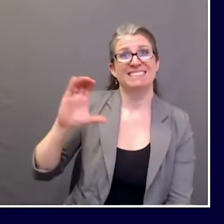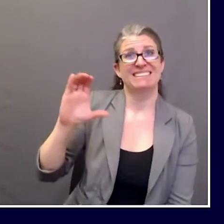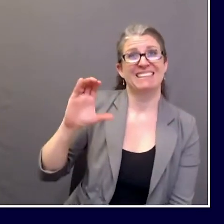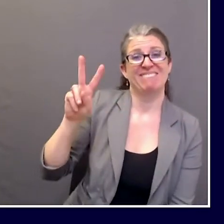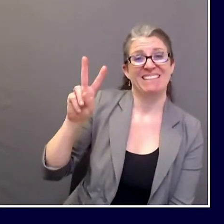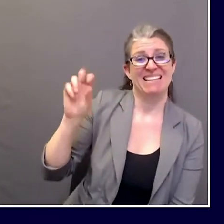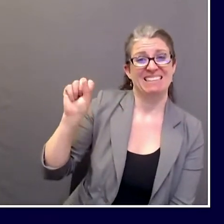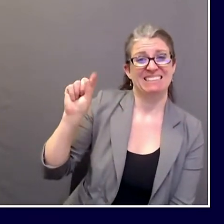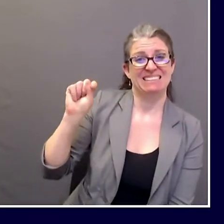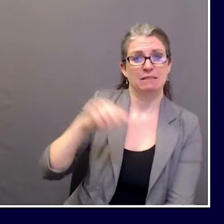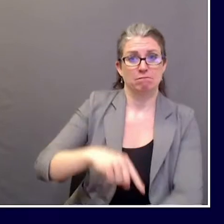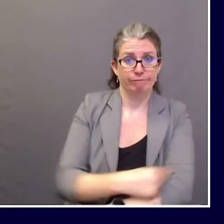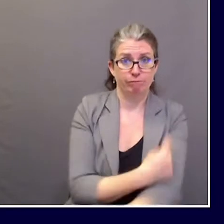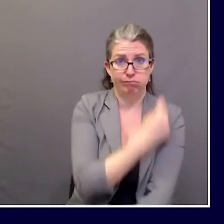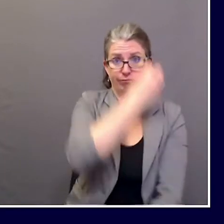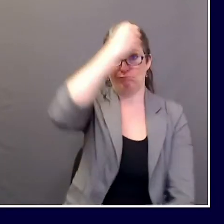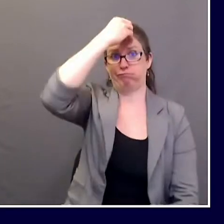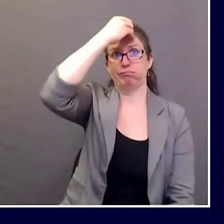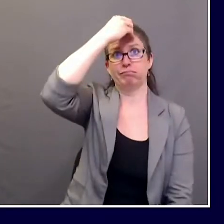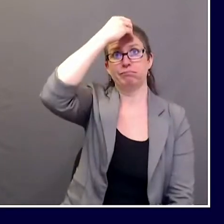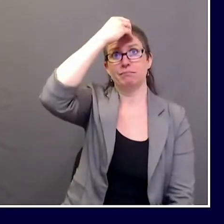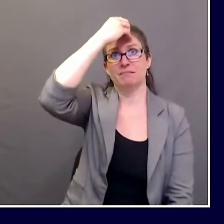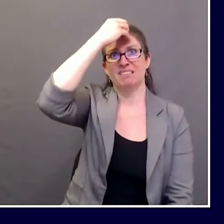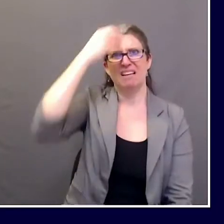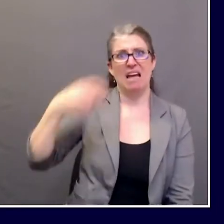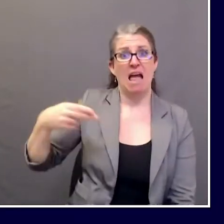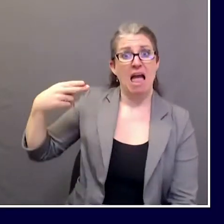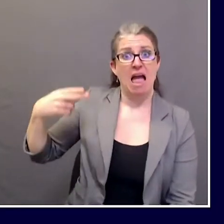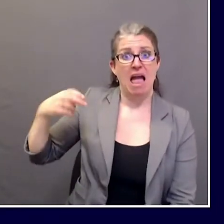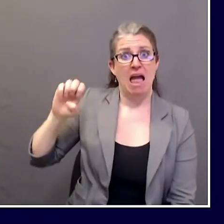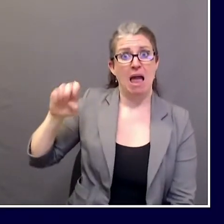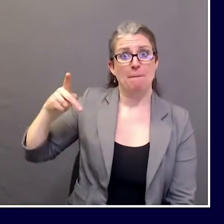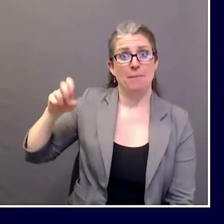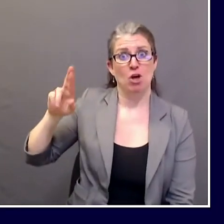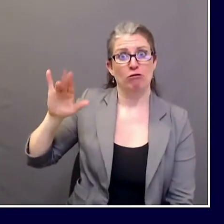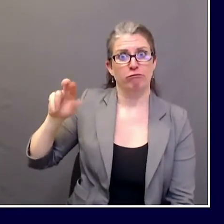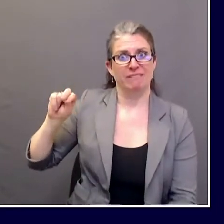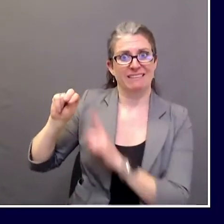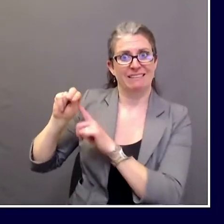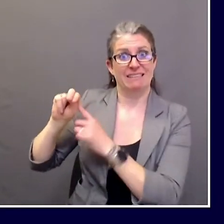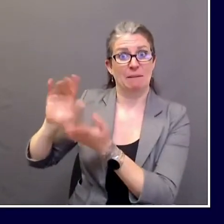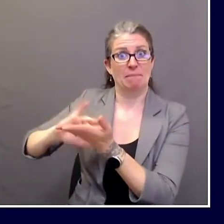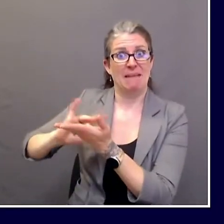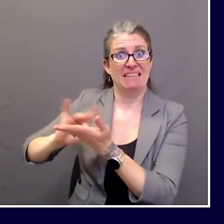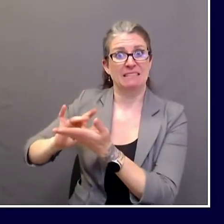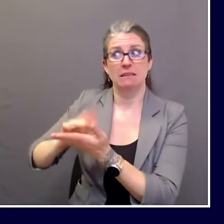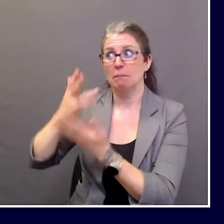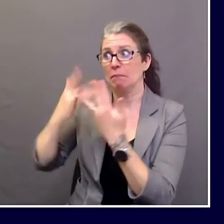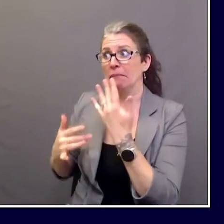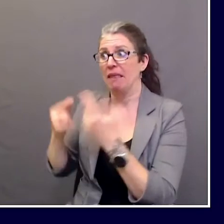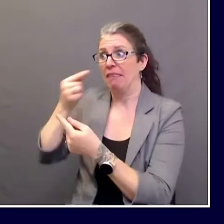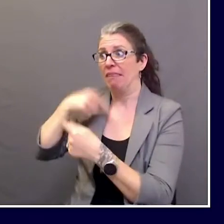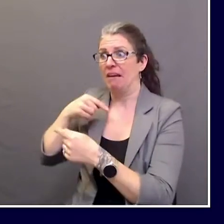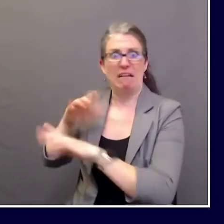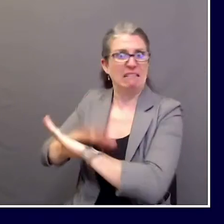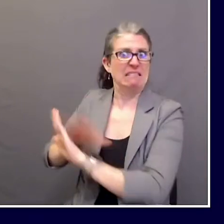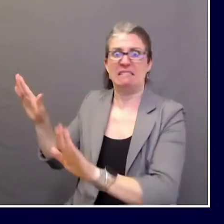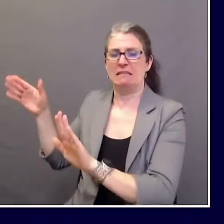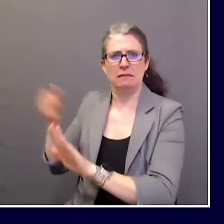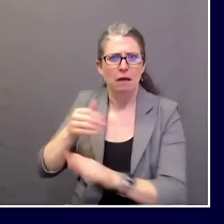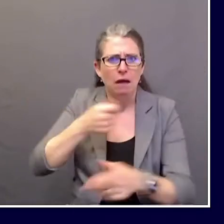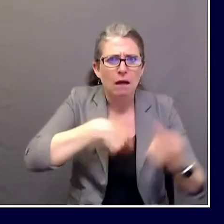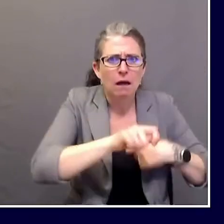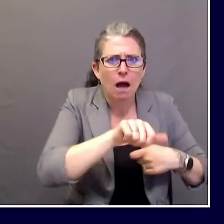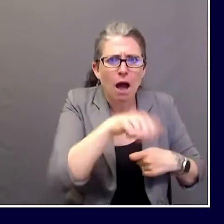treatments that hematologists and those who specialize in types of clotting disorders can use. So it is something that's treatable.